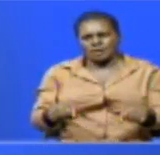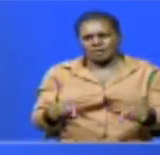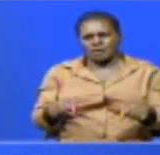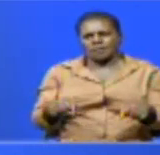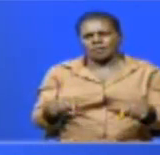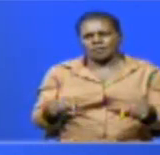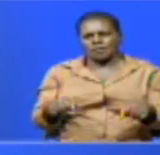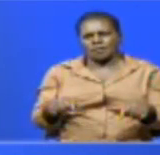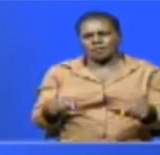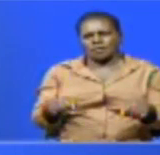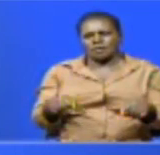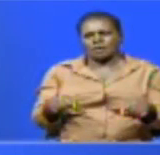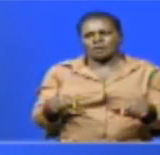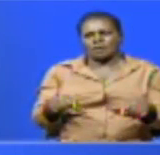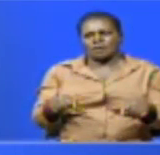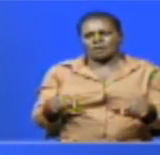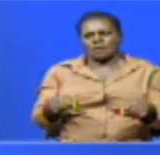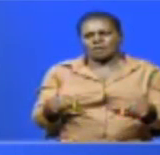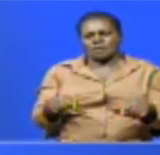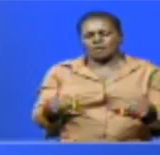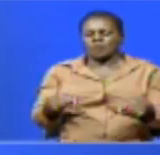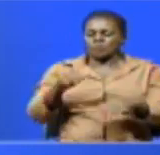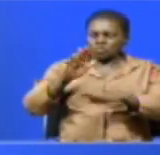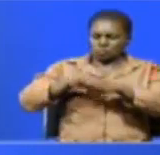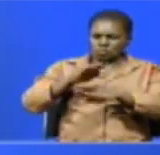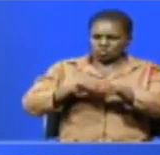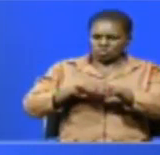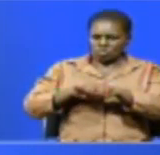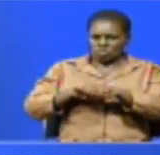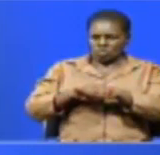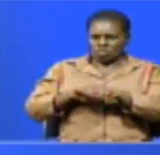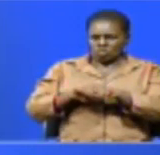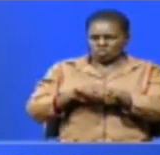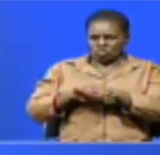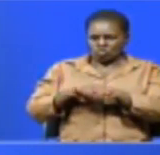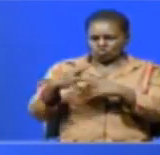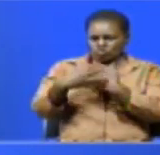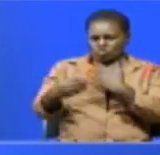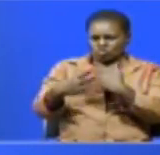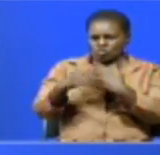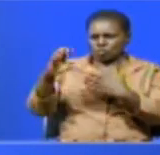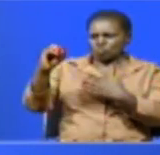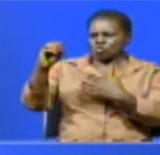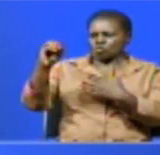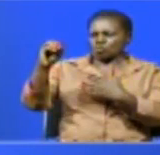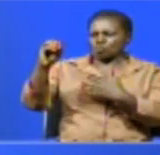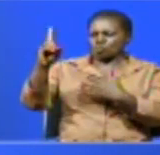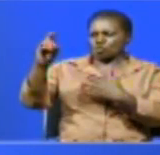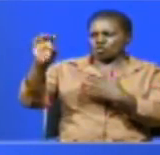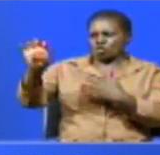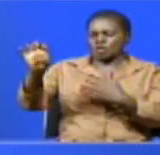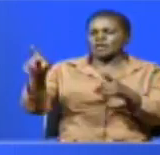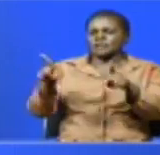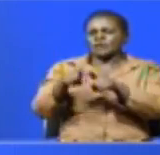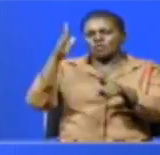inaweza kufungua huo mrango. Kwa hivyo, ni vizuri sana manake ina scan code ambazo ziko ndani ya microchip, hii SIM card.